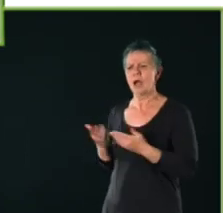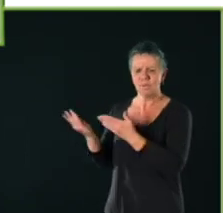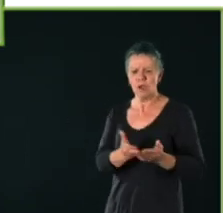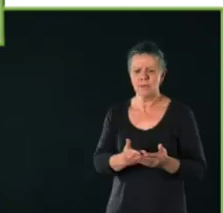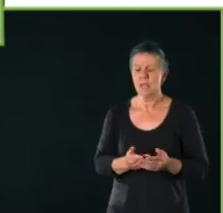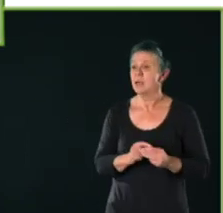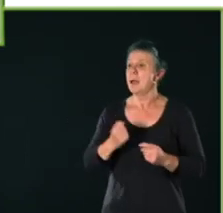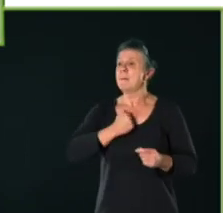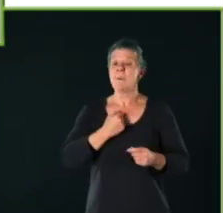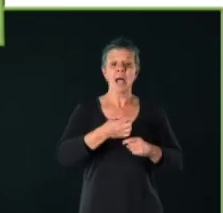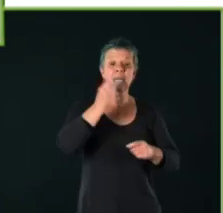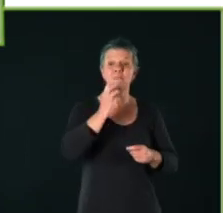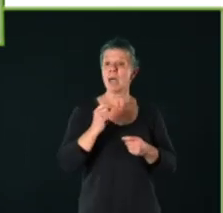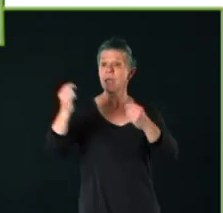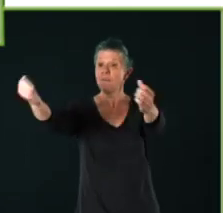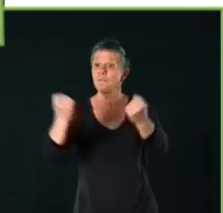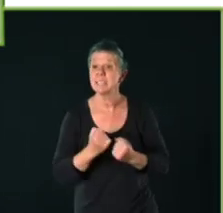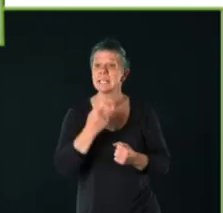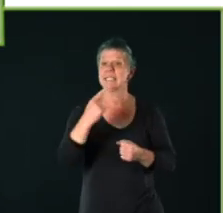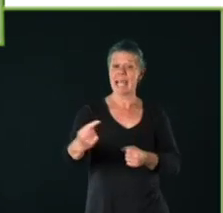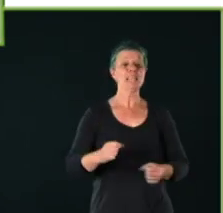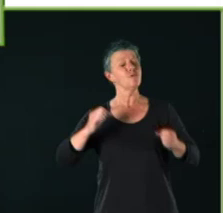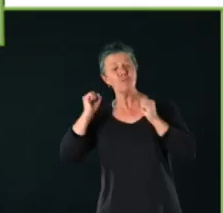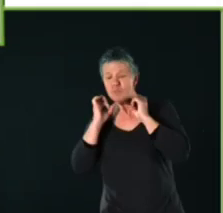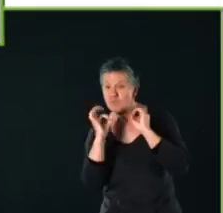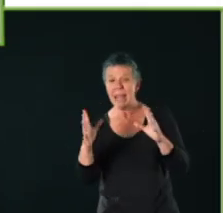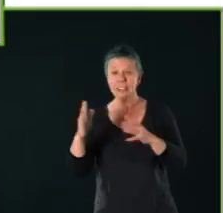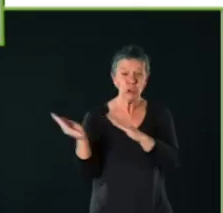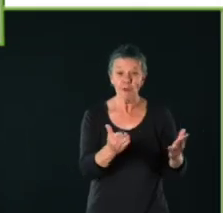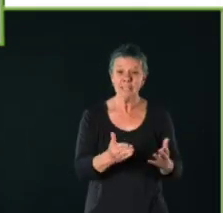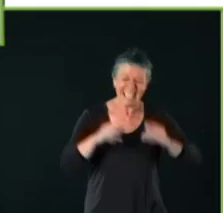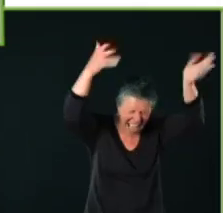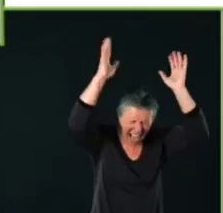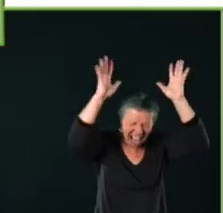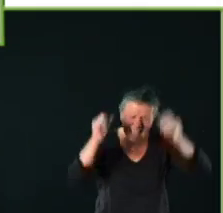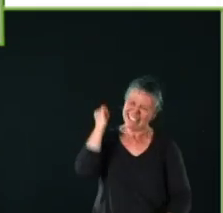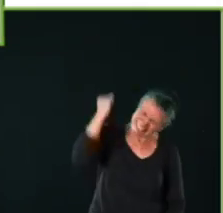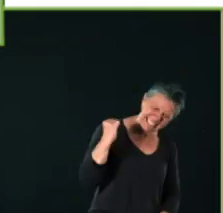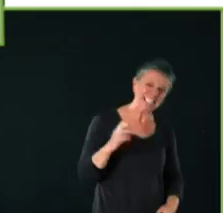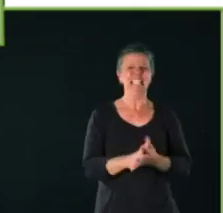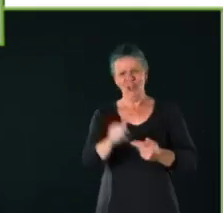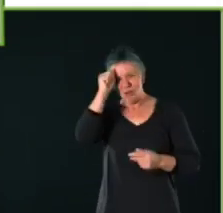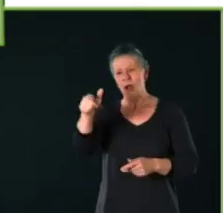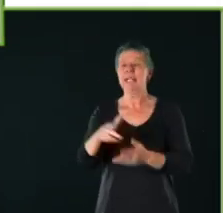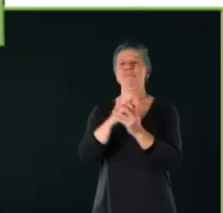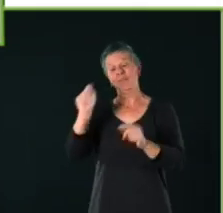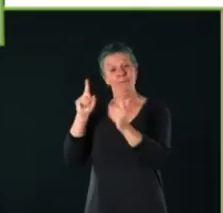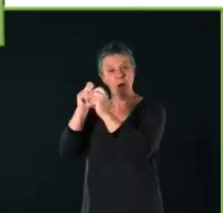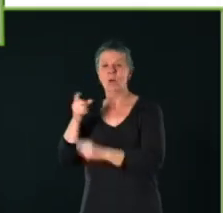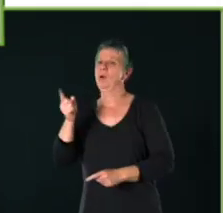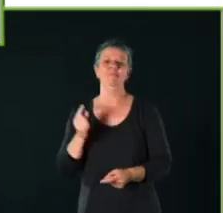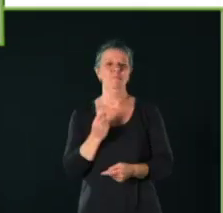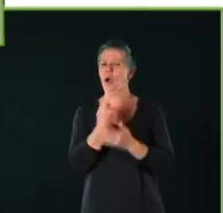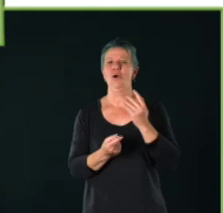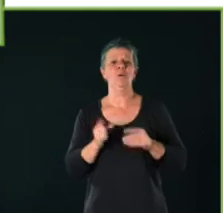life to service. Who's been to my cafe and has had great service? Round of applause. Yeah! You know it. Oh, this one is purely